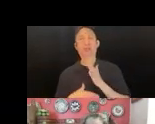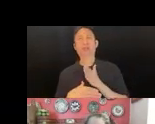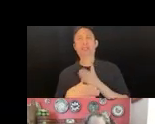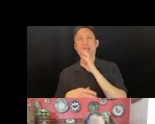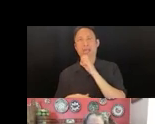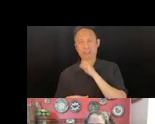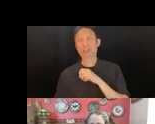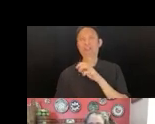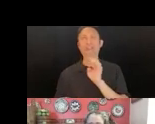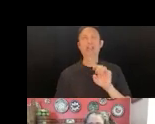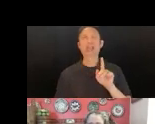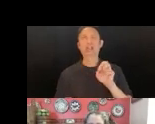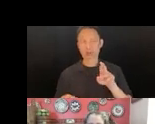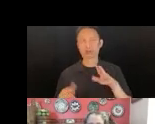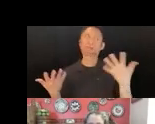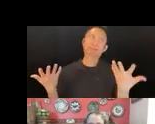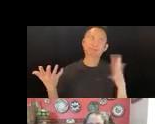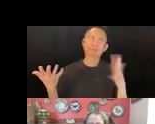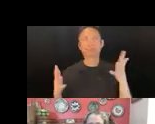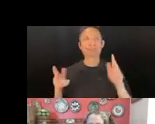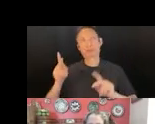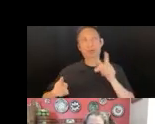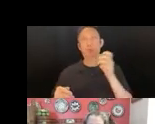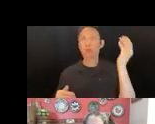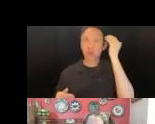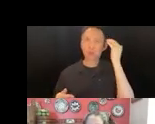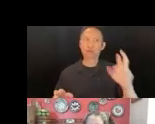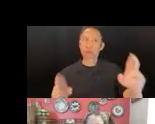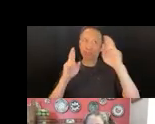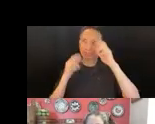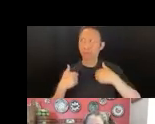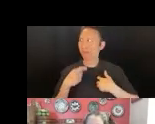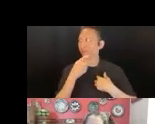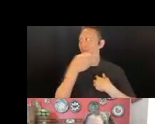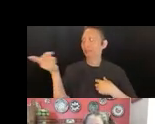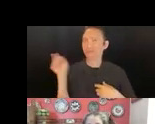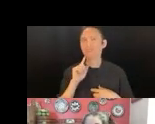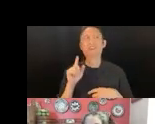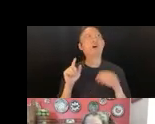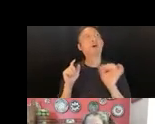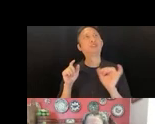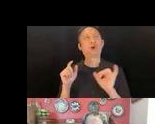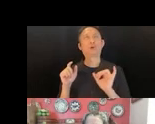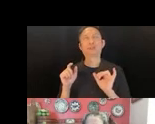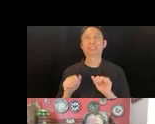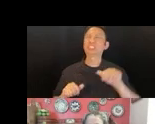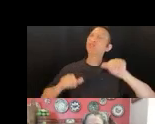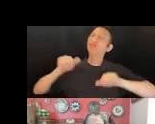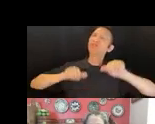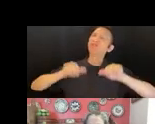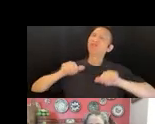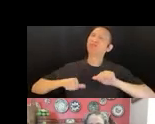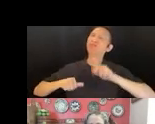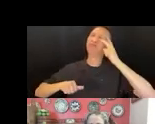print, basically. And even the people that knew and respected me were very doubtful about what I